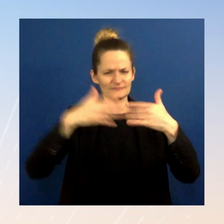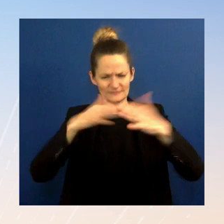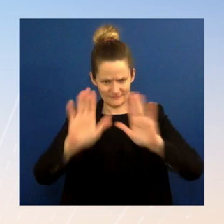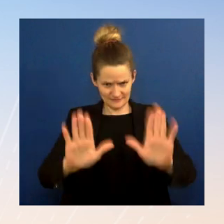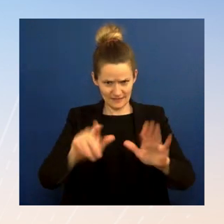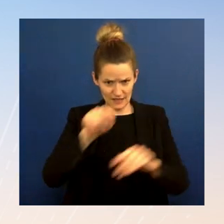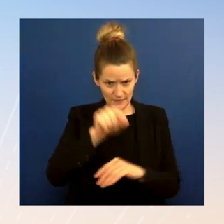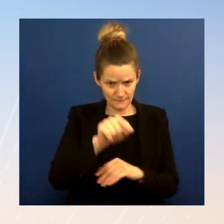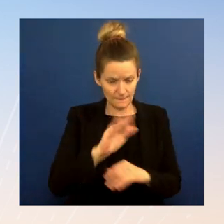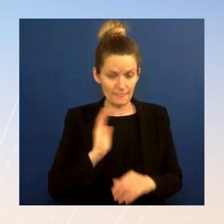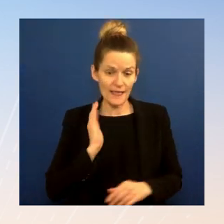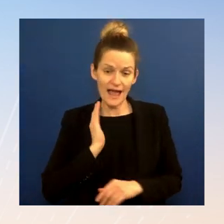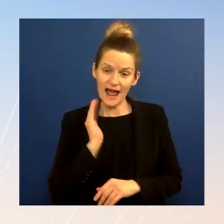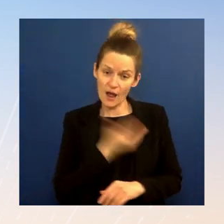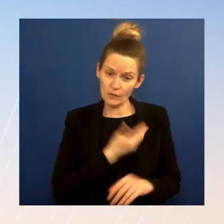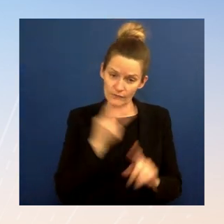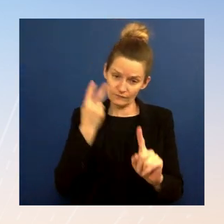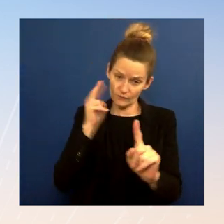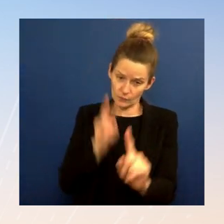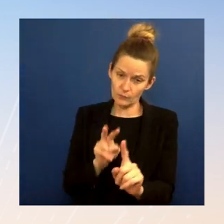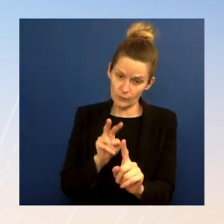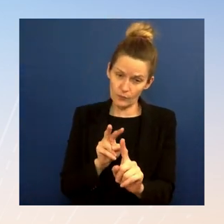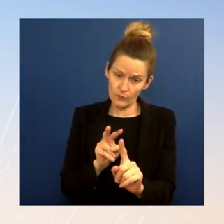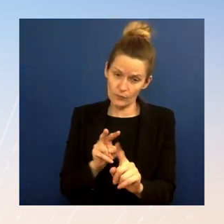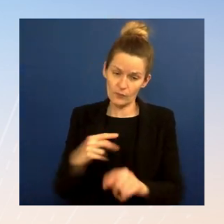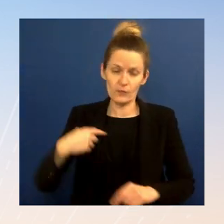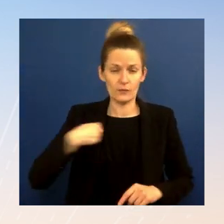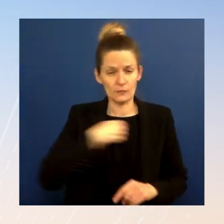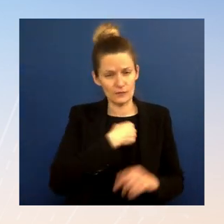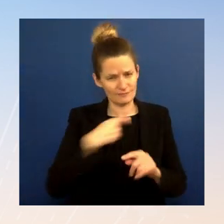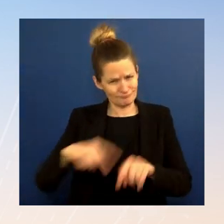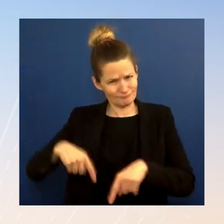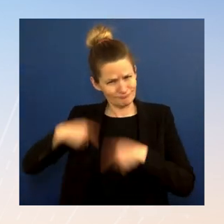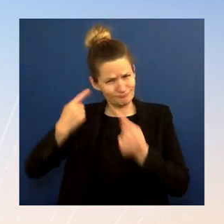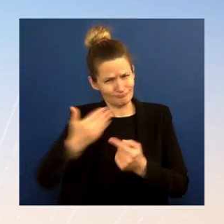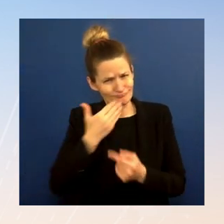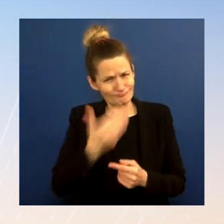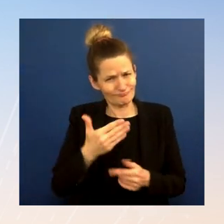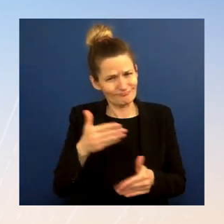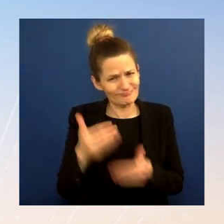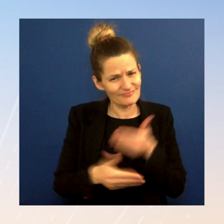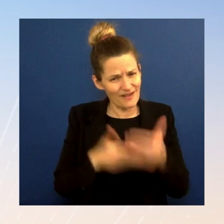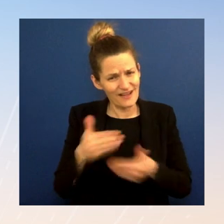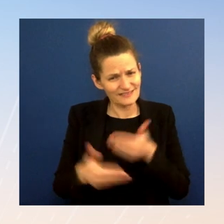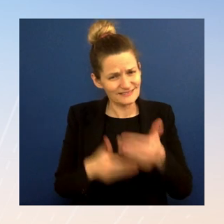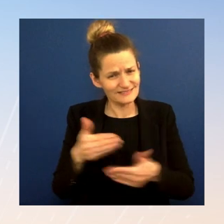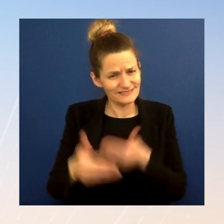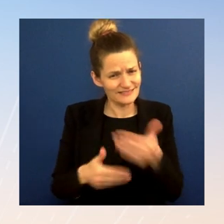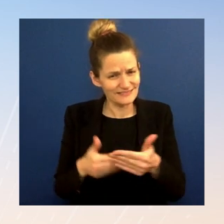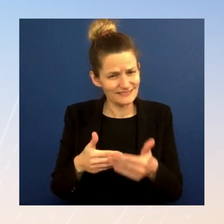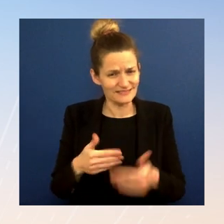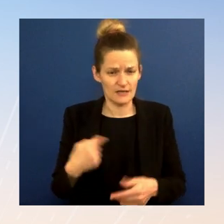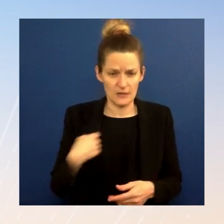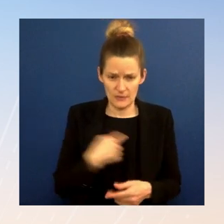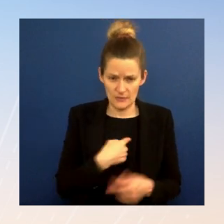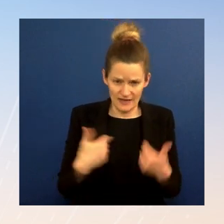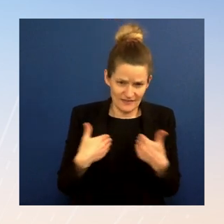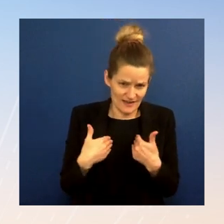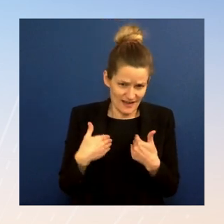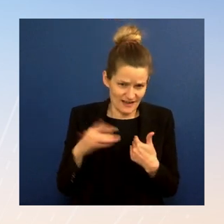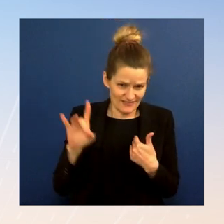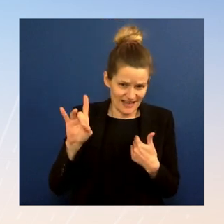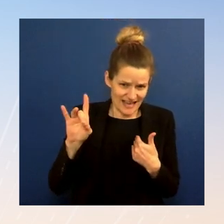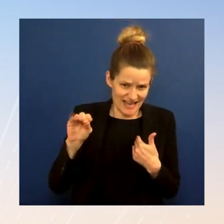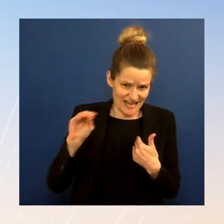the pandemic, with more than 75% of adults fully vaccinated, according to the definition of the CDC, and obviously we've